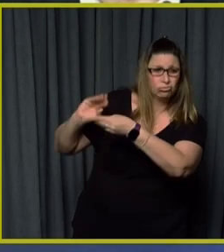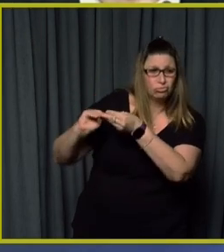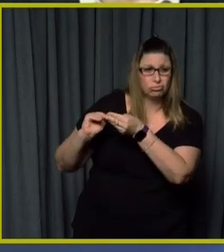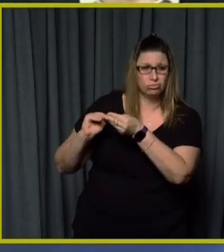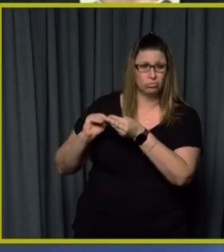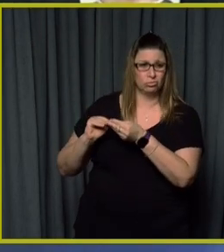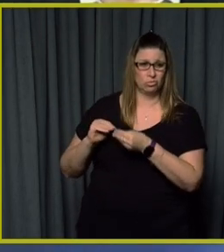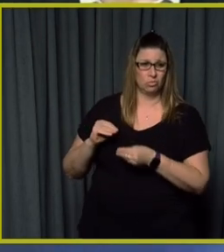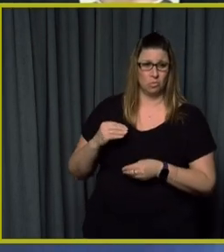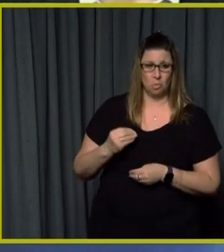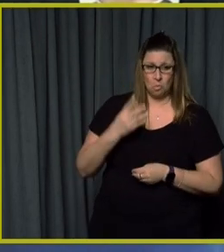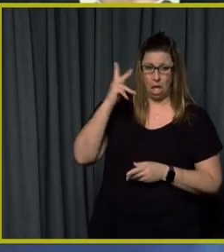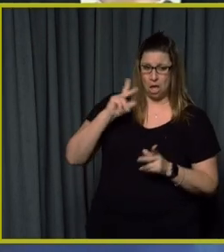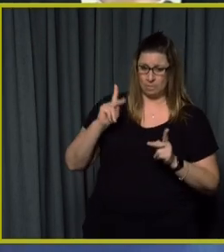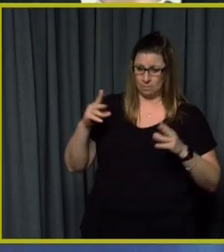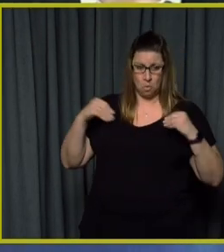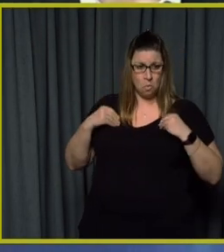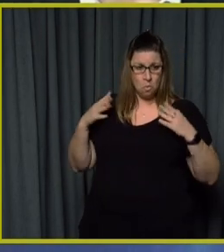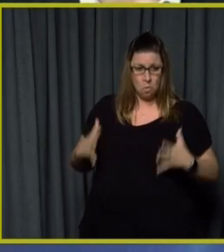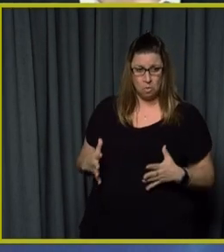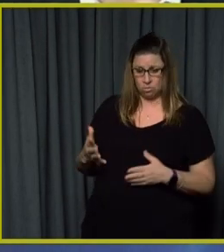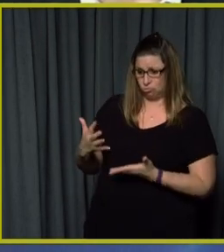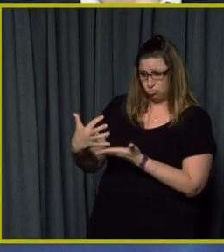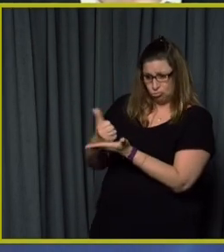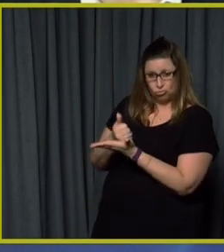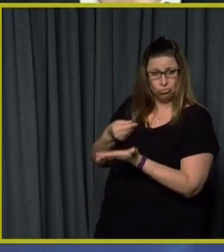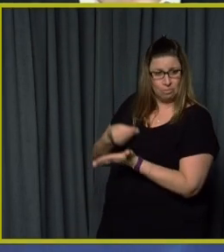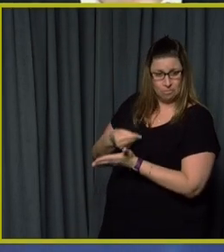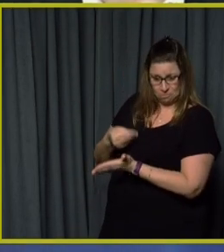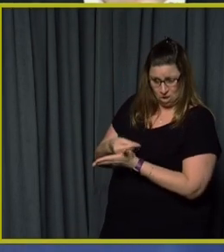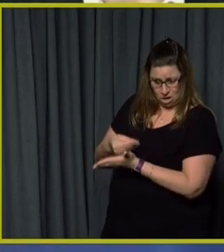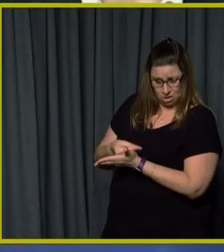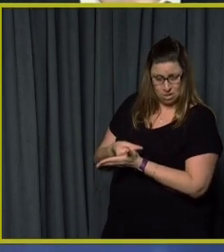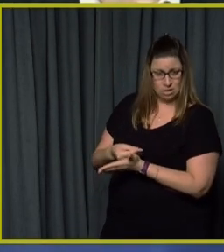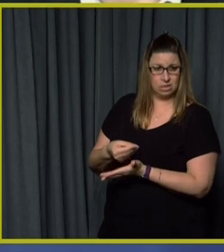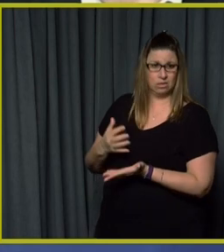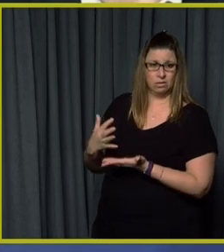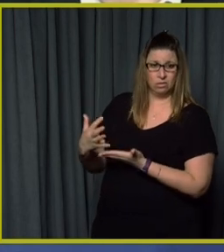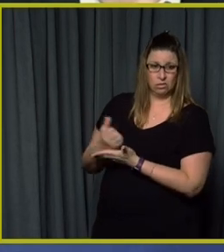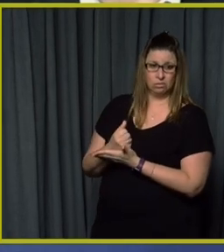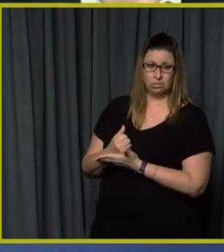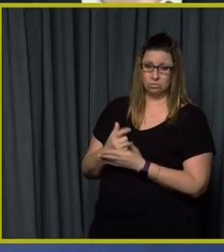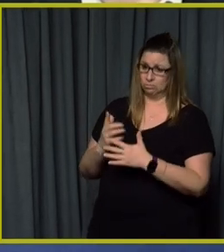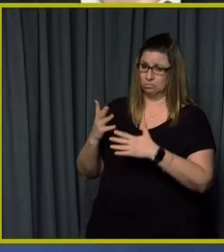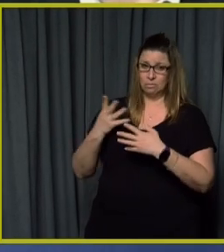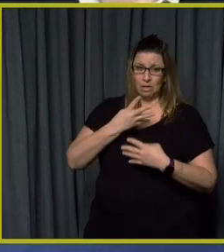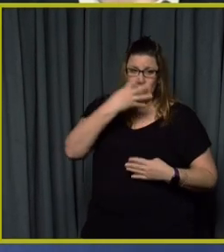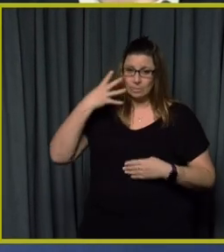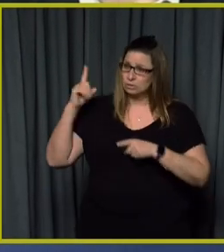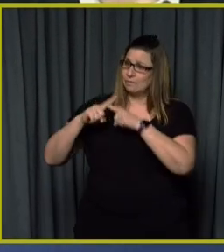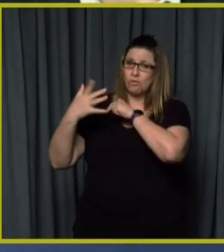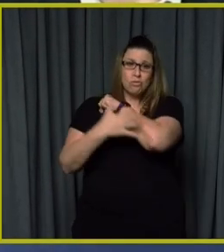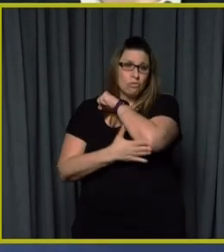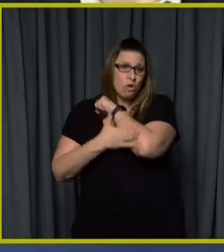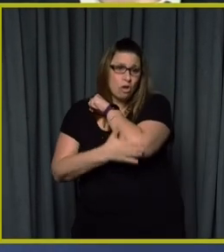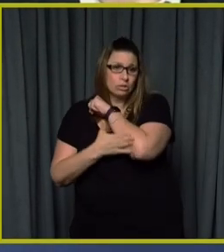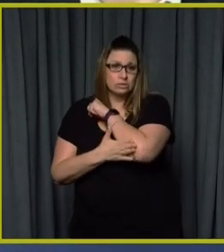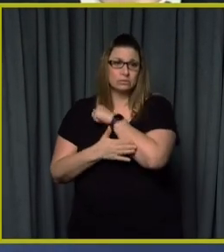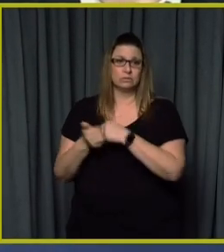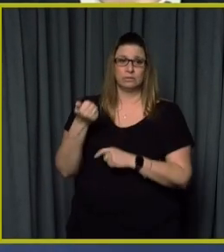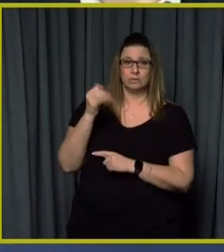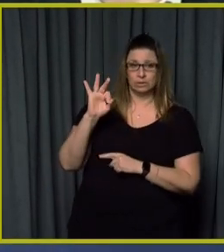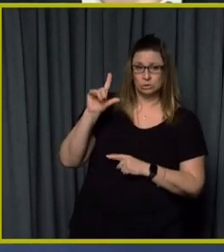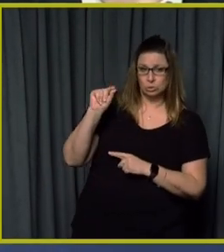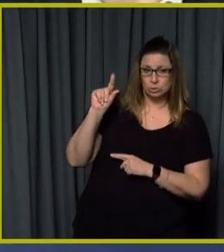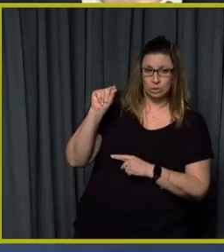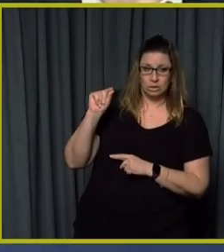way through the history of American work, you know, the immigrant workers in the 1920s and in the Gilded Age, it's not like people thought their lives had any